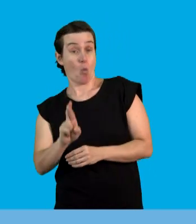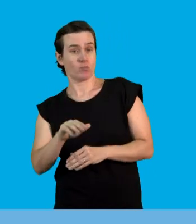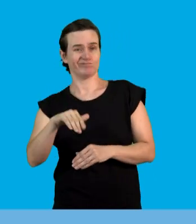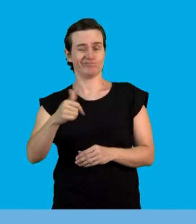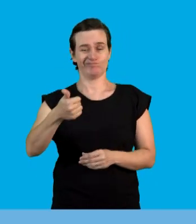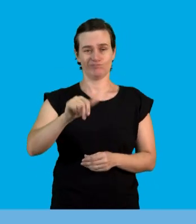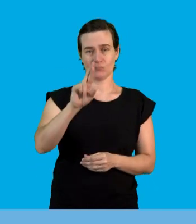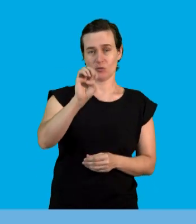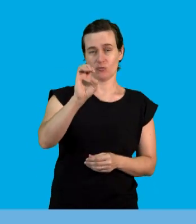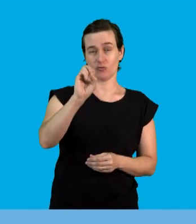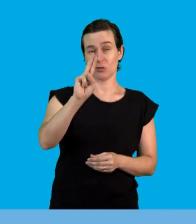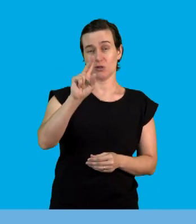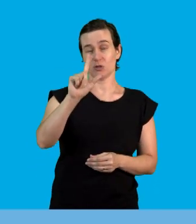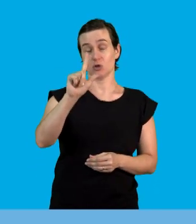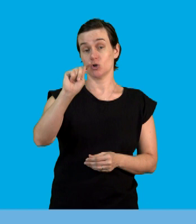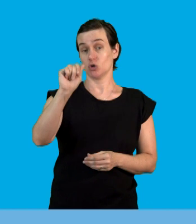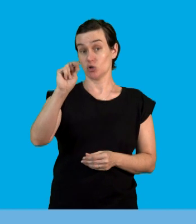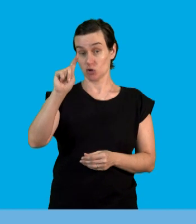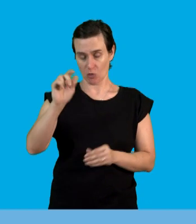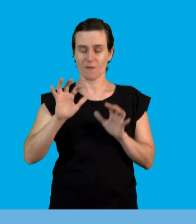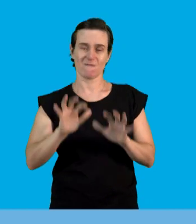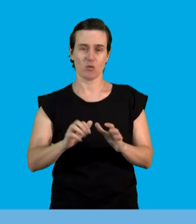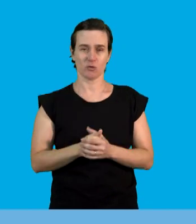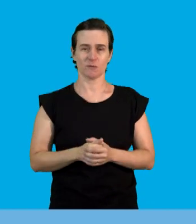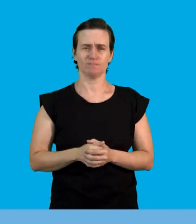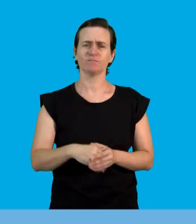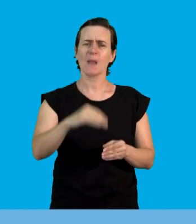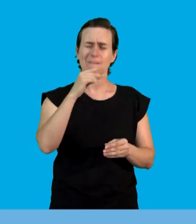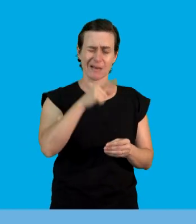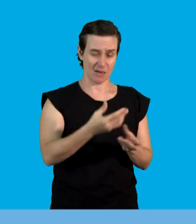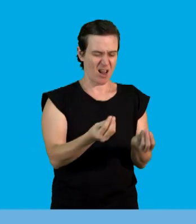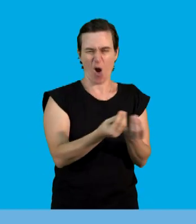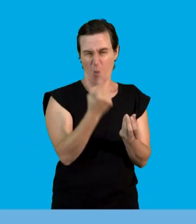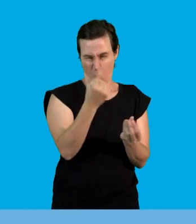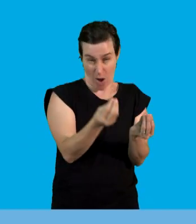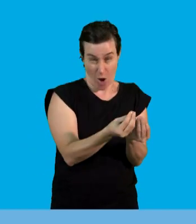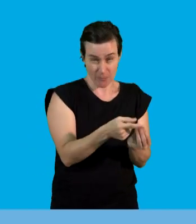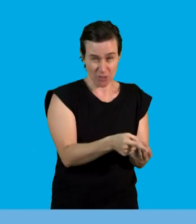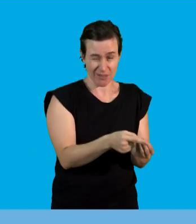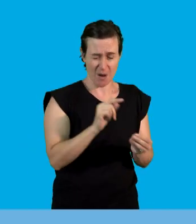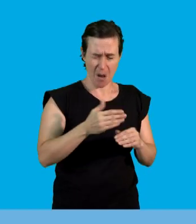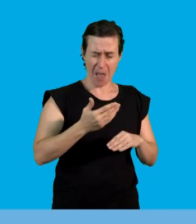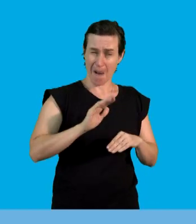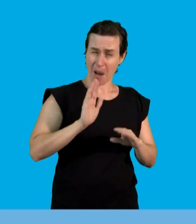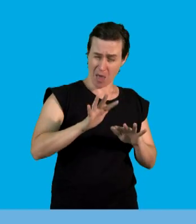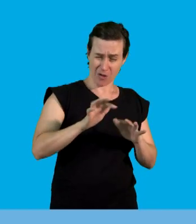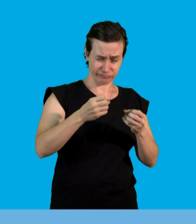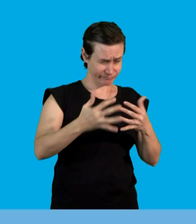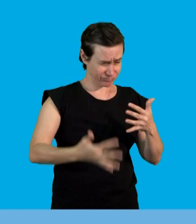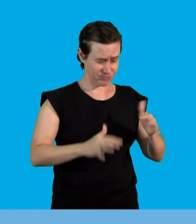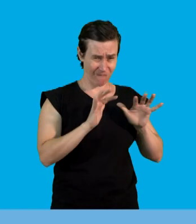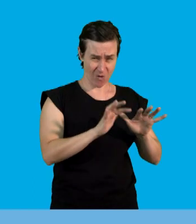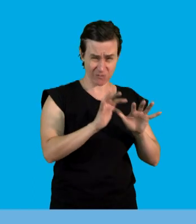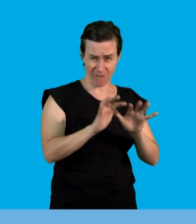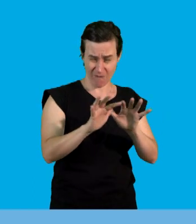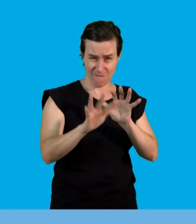have more than one force acting on an object, those forces that are acted or that are exerted on an object, we're going to be adding